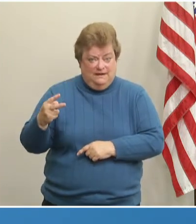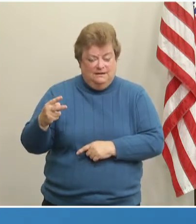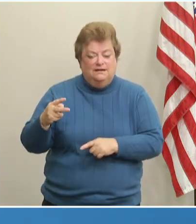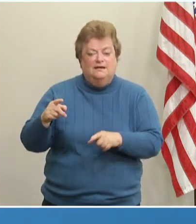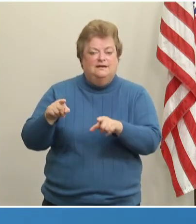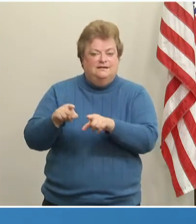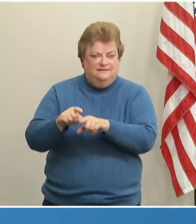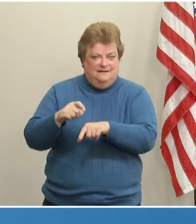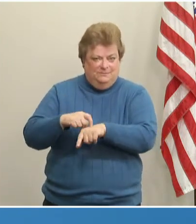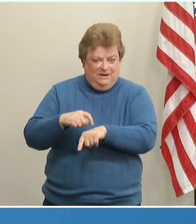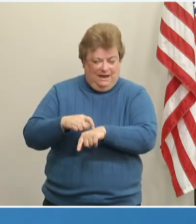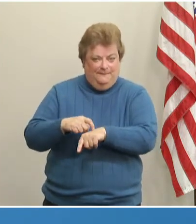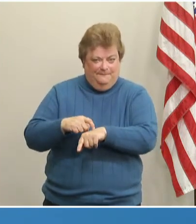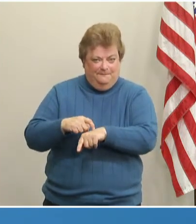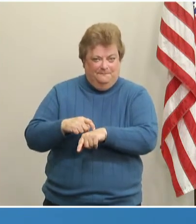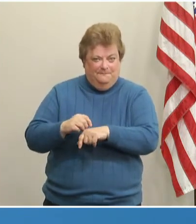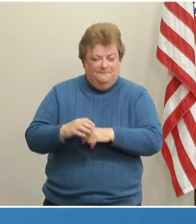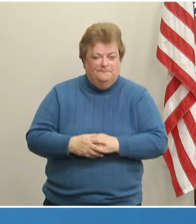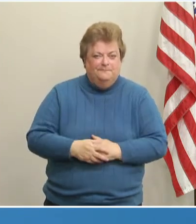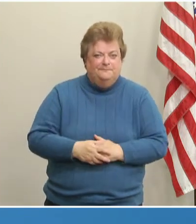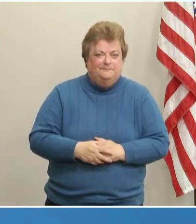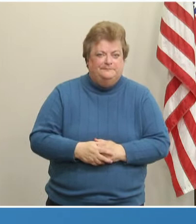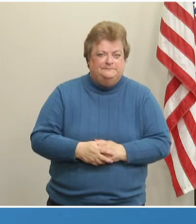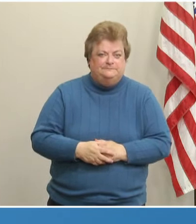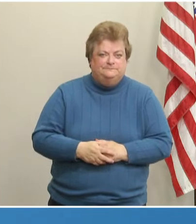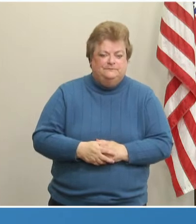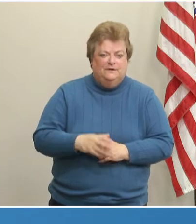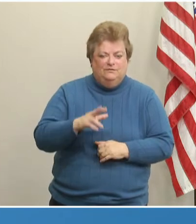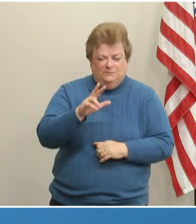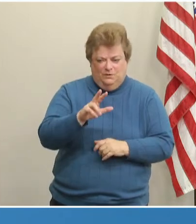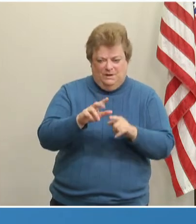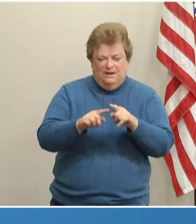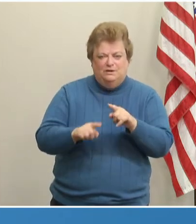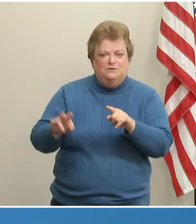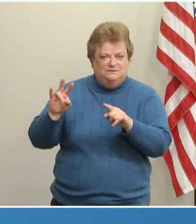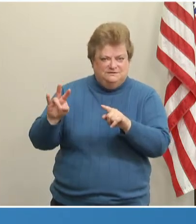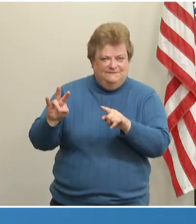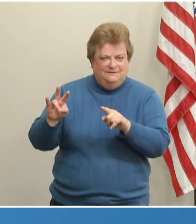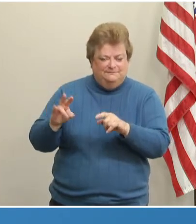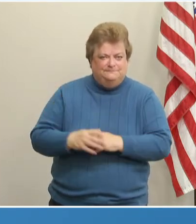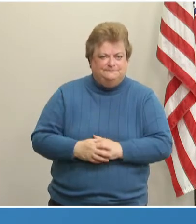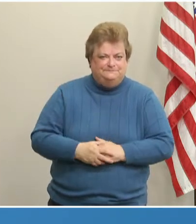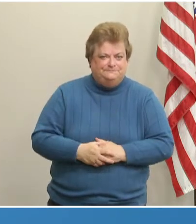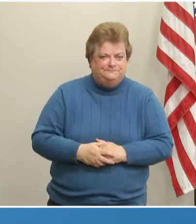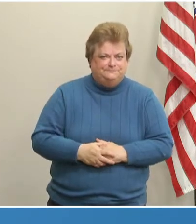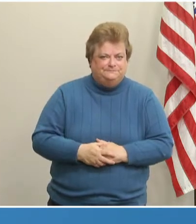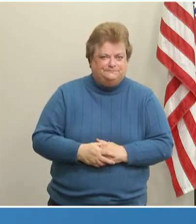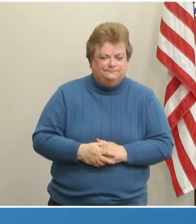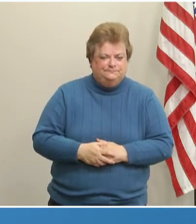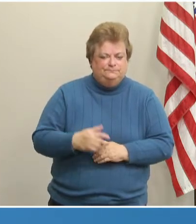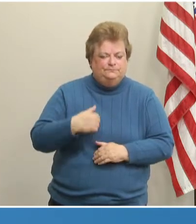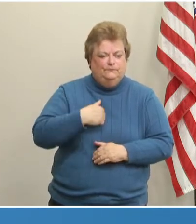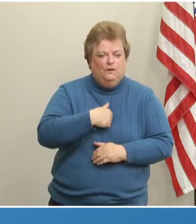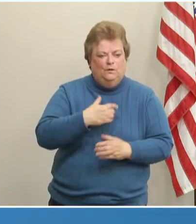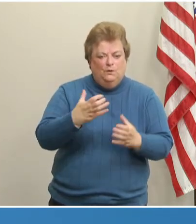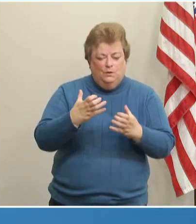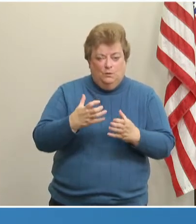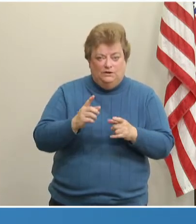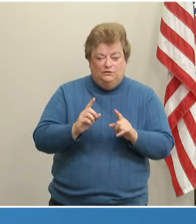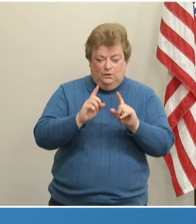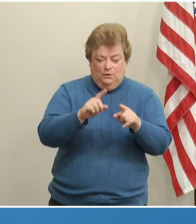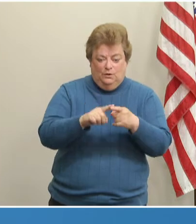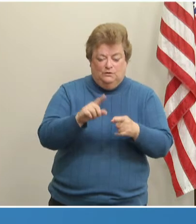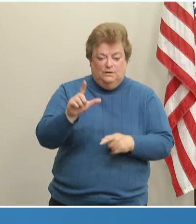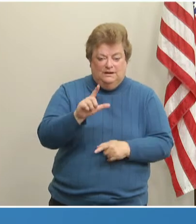same times mentioned, from 3 p.m. to 7 p.m. We would like for you to go to the